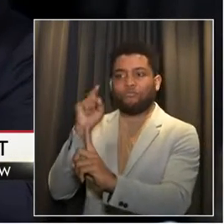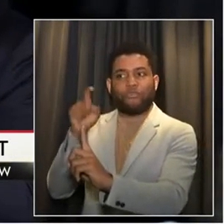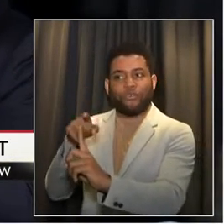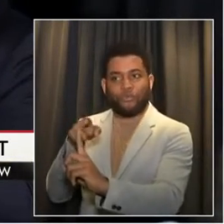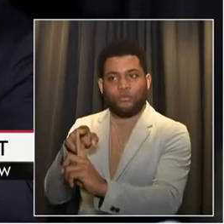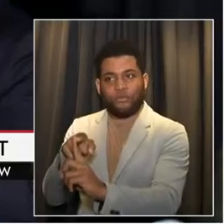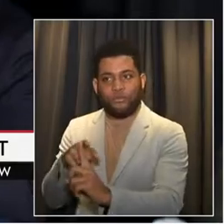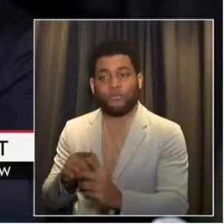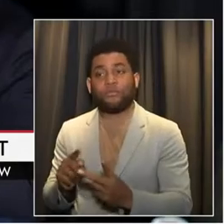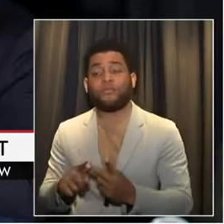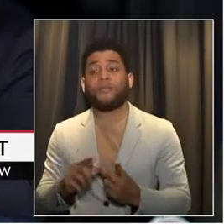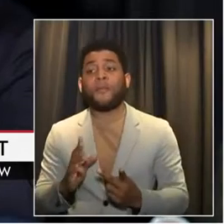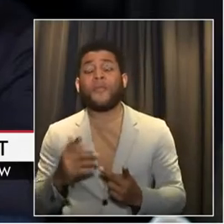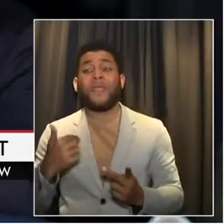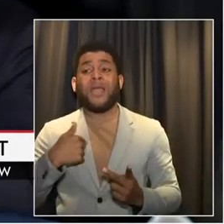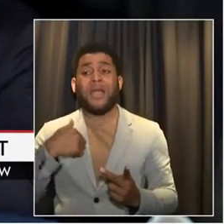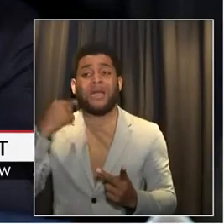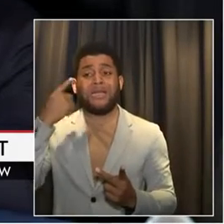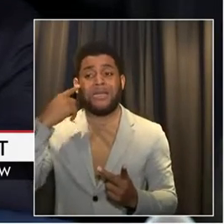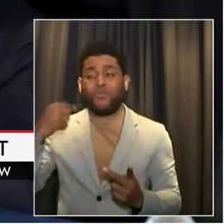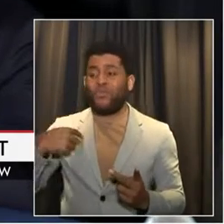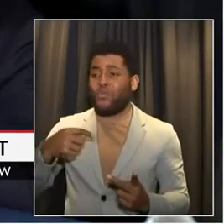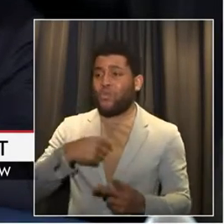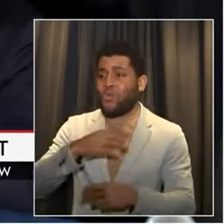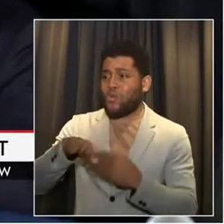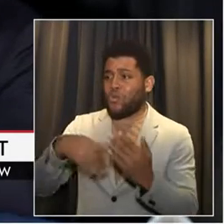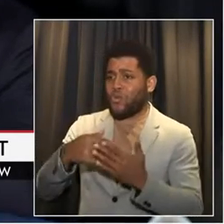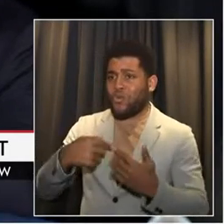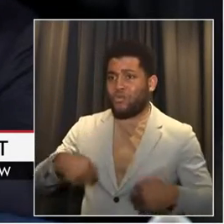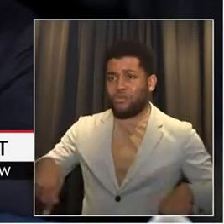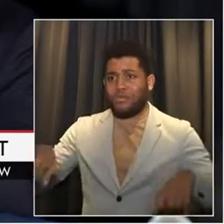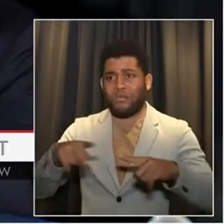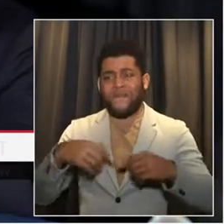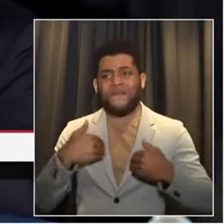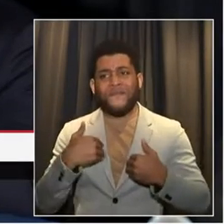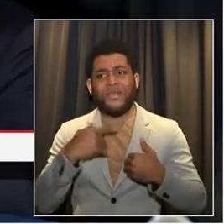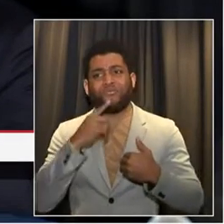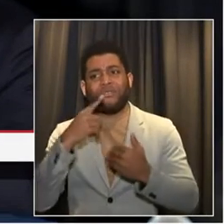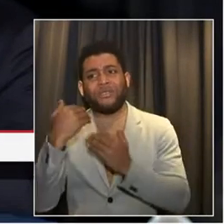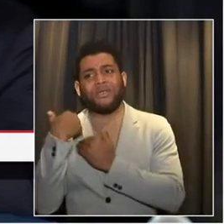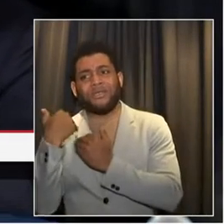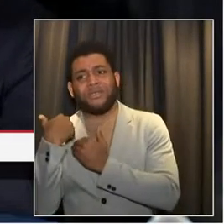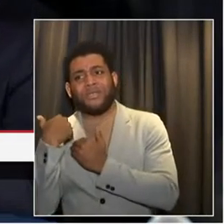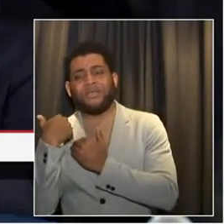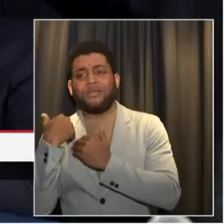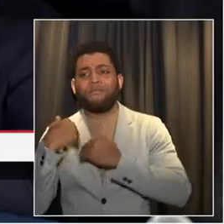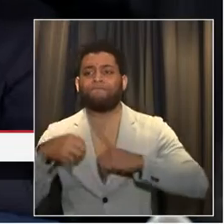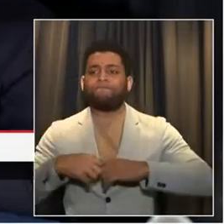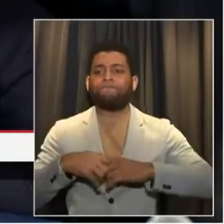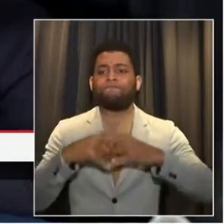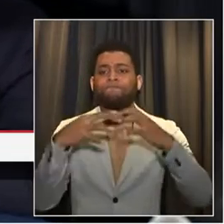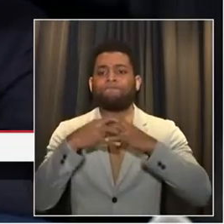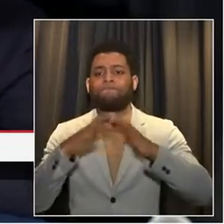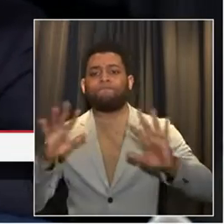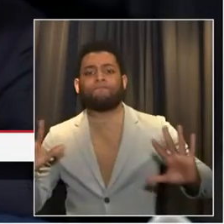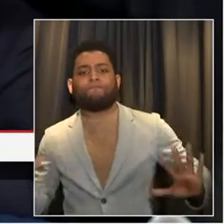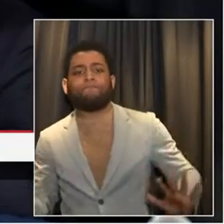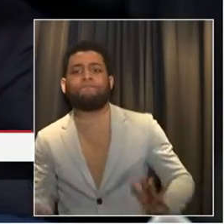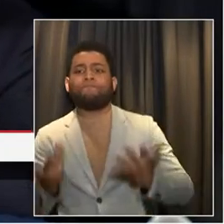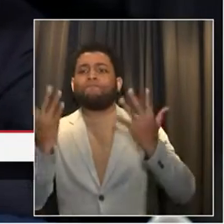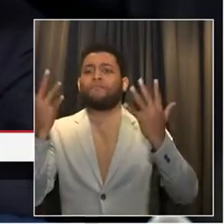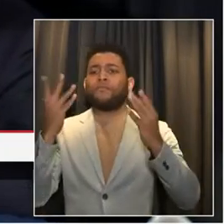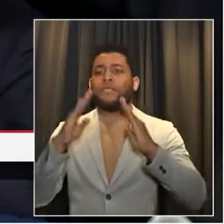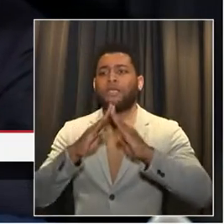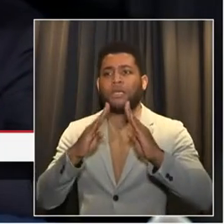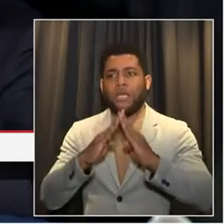in revitalizing downtown, as I expect many agree with. How are you establishing a feedback